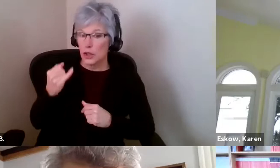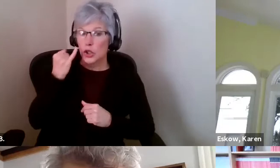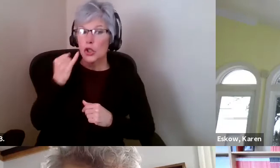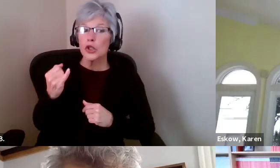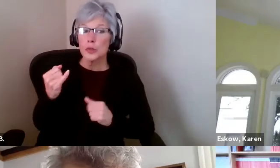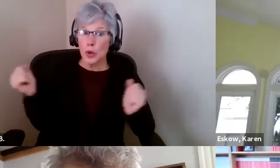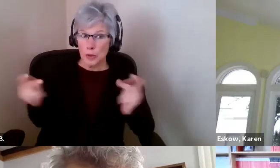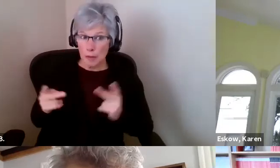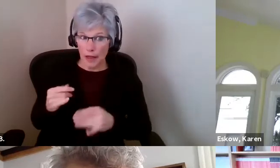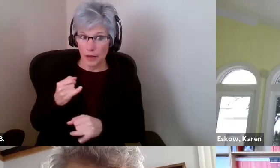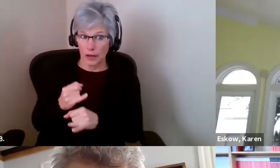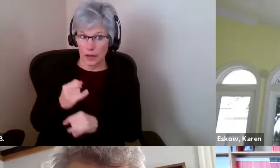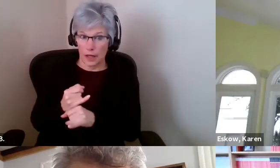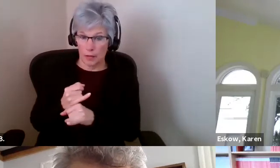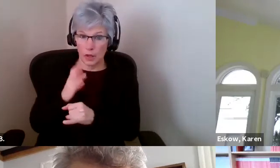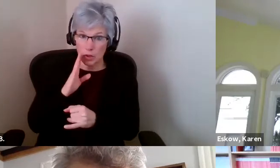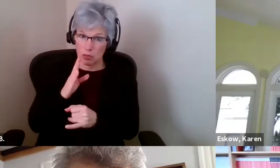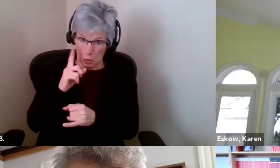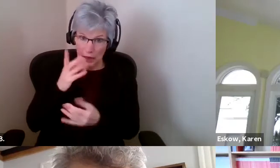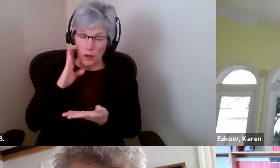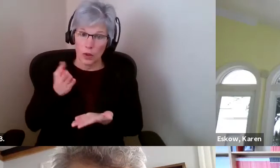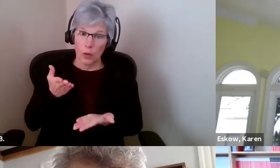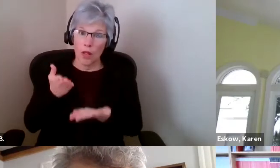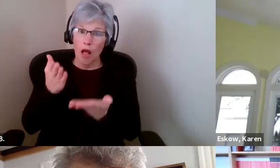we will continue to offer virtual learning as